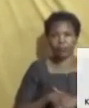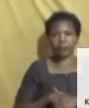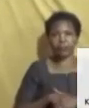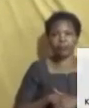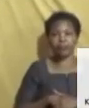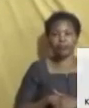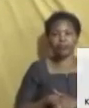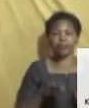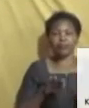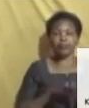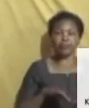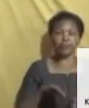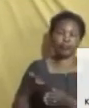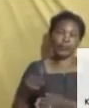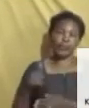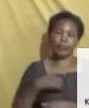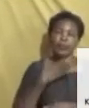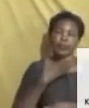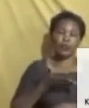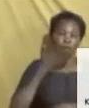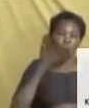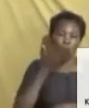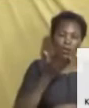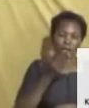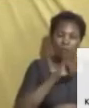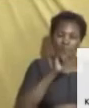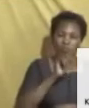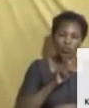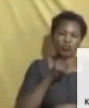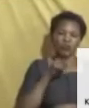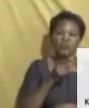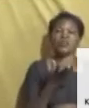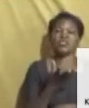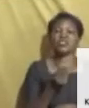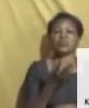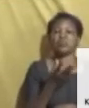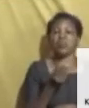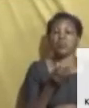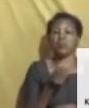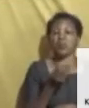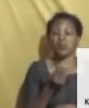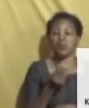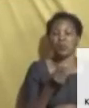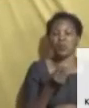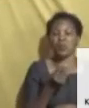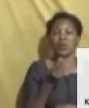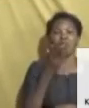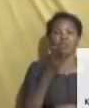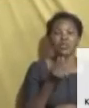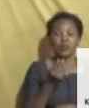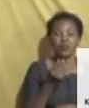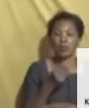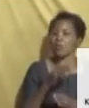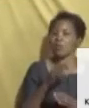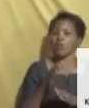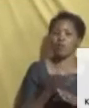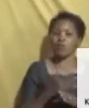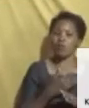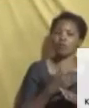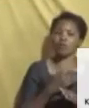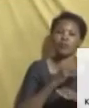Let me answer that question with a lot of simplicity, and the simplicity is derived from the nature of the